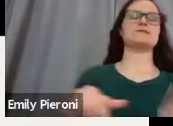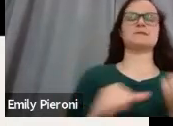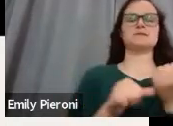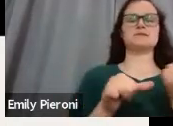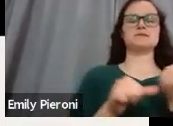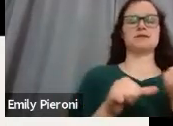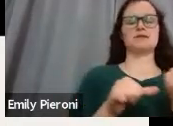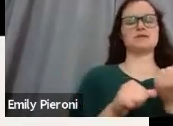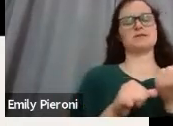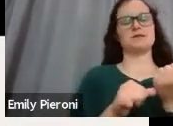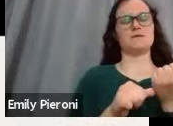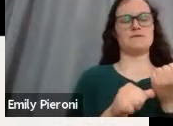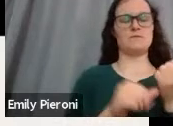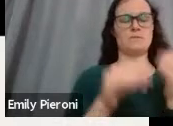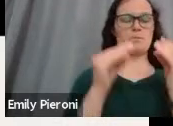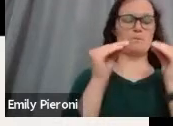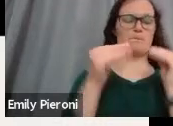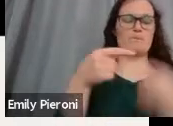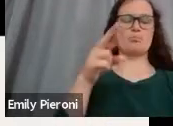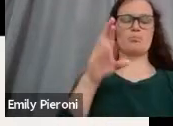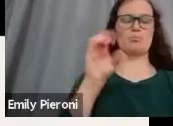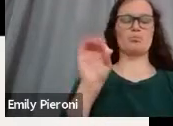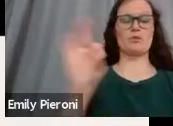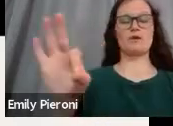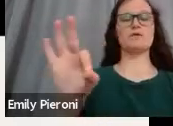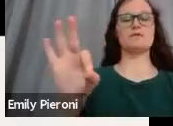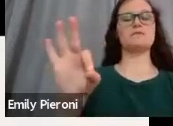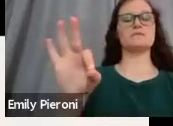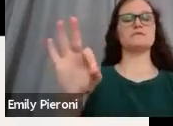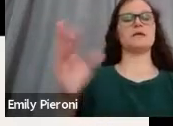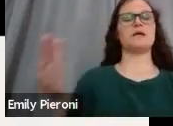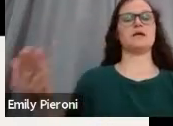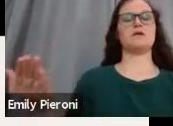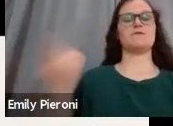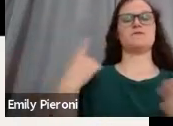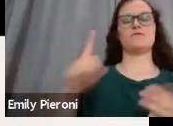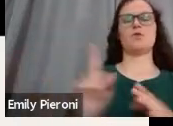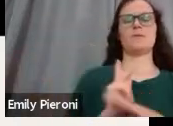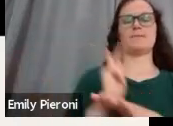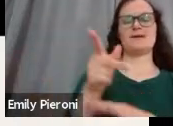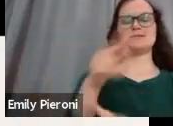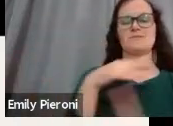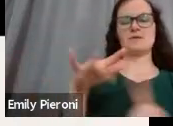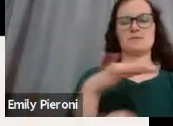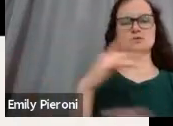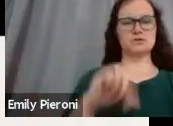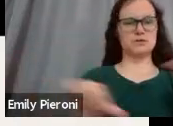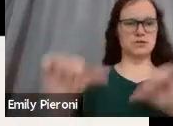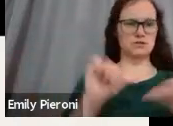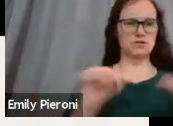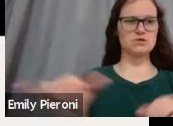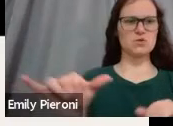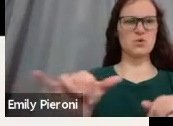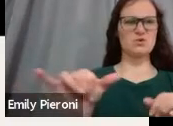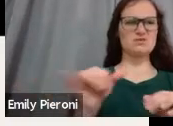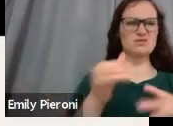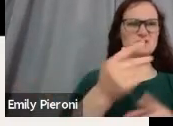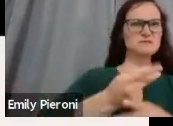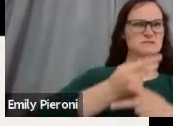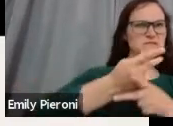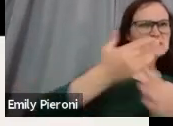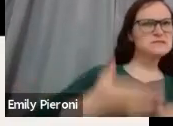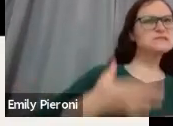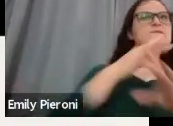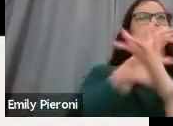Mexico State University Department of Plant and Environmental Sciences. He's also the superintendent of the NMSU Ag